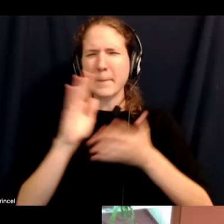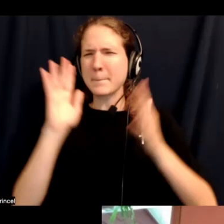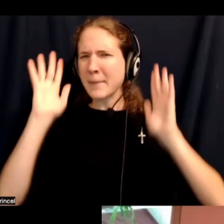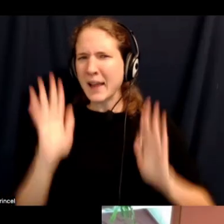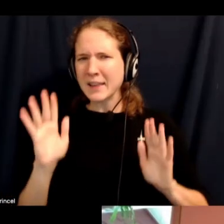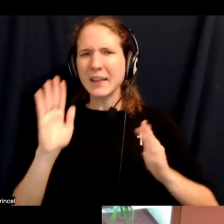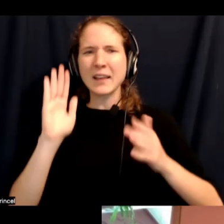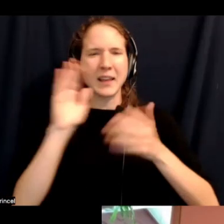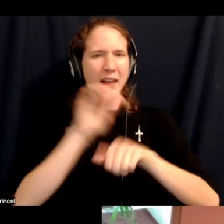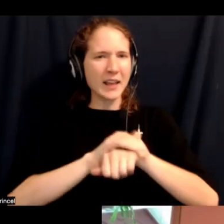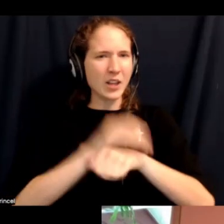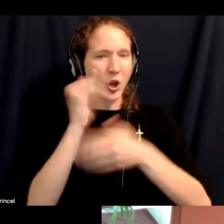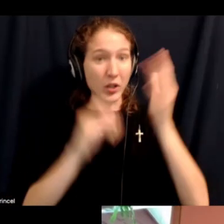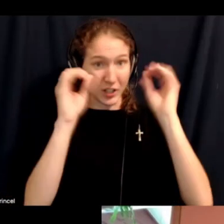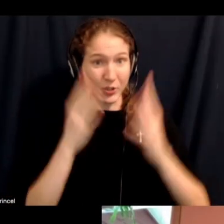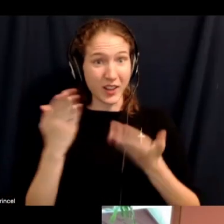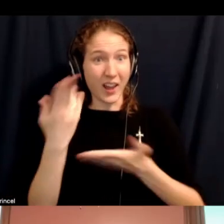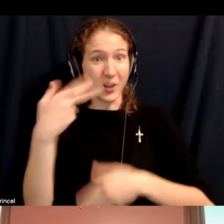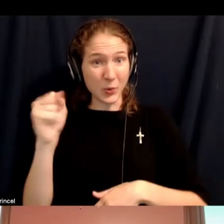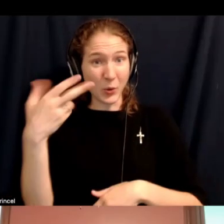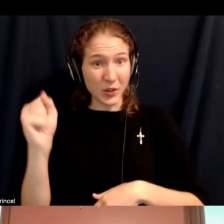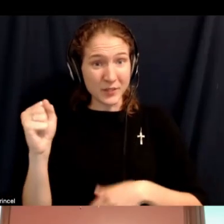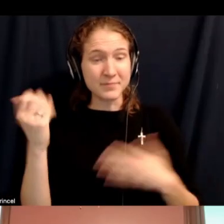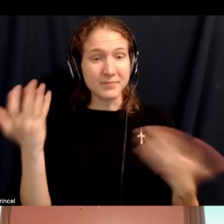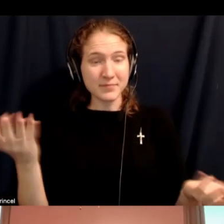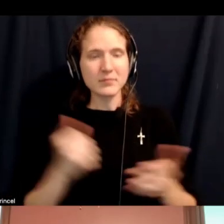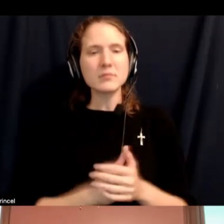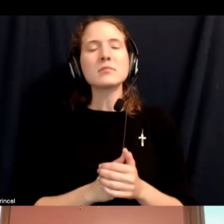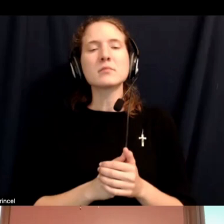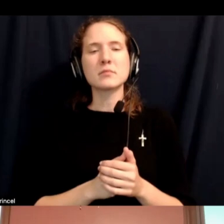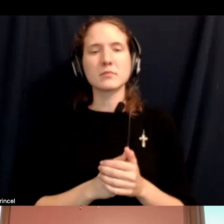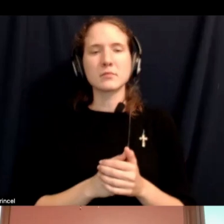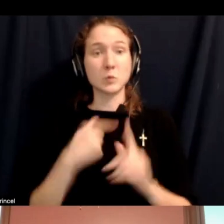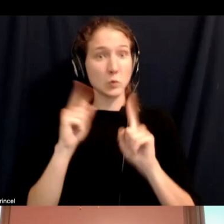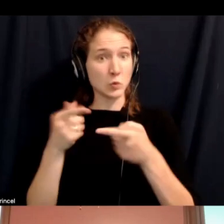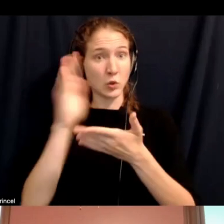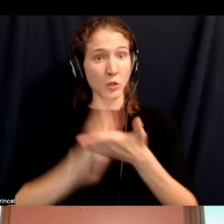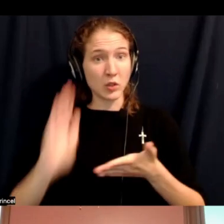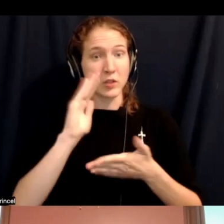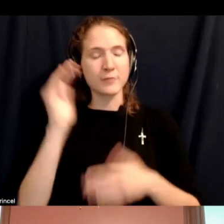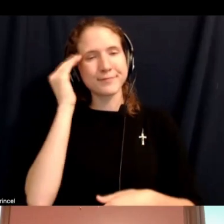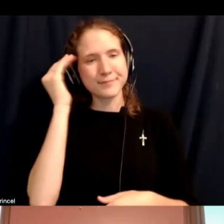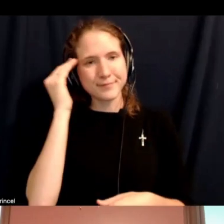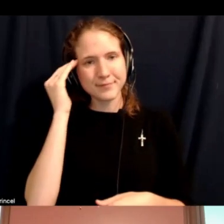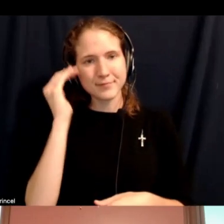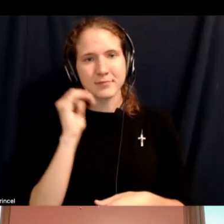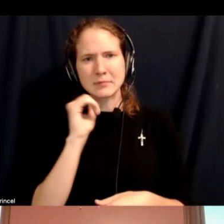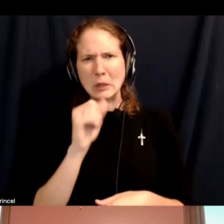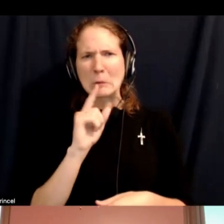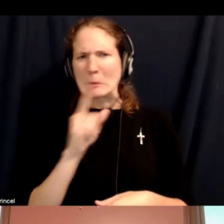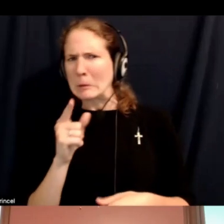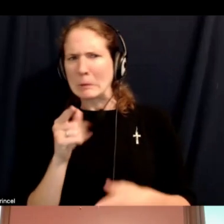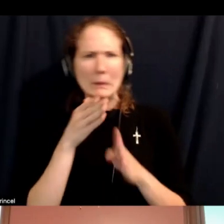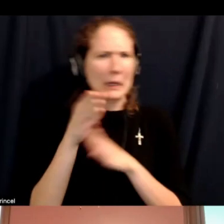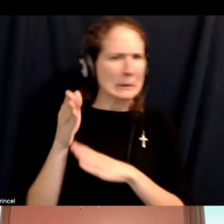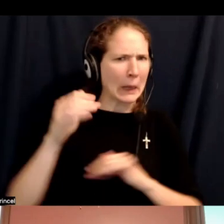teachers and art teachers in high school. And I went to college, not terribly certain what I wanted to major